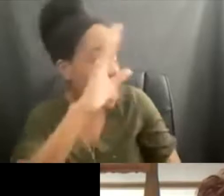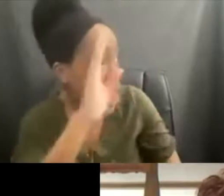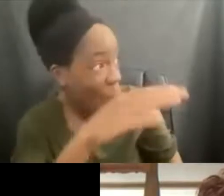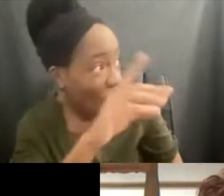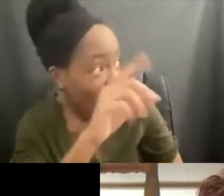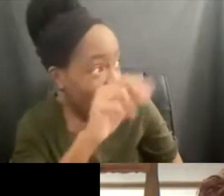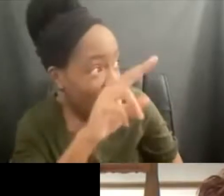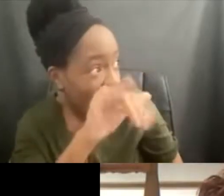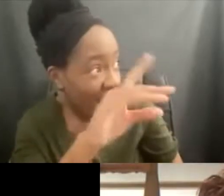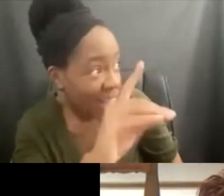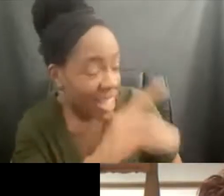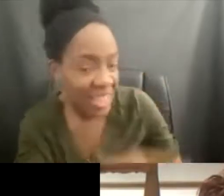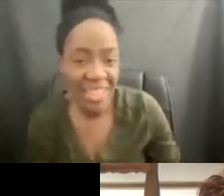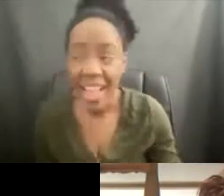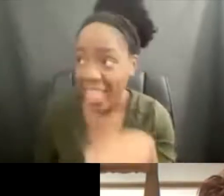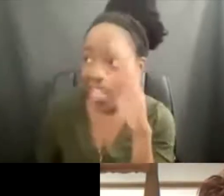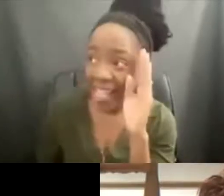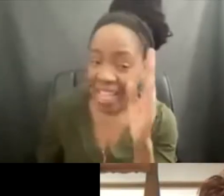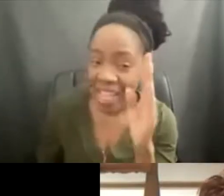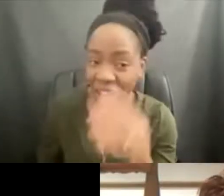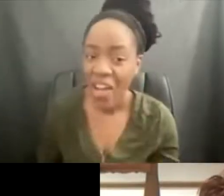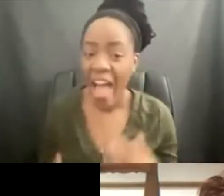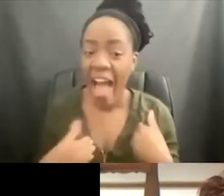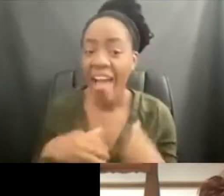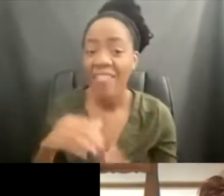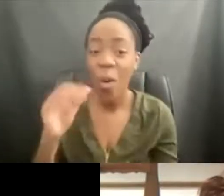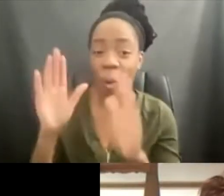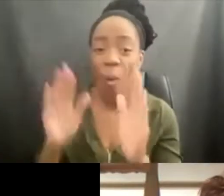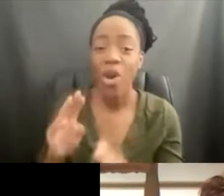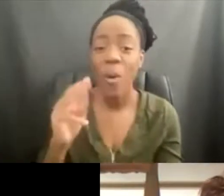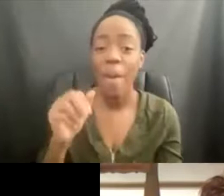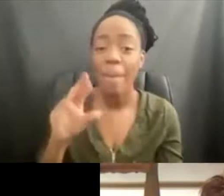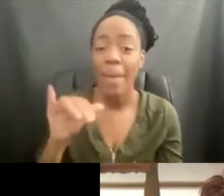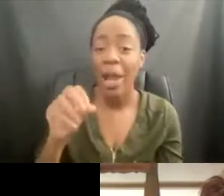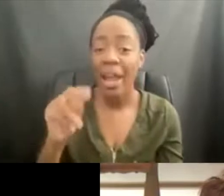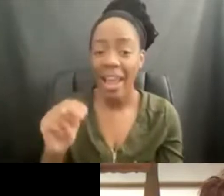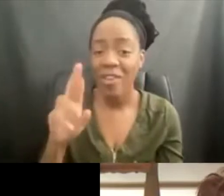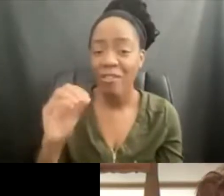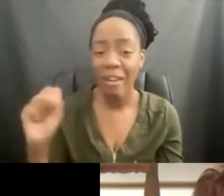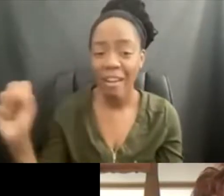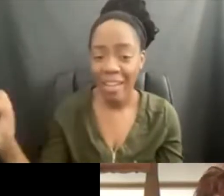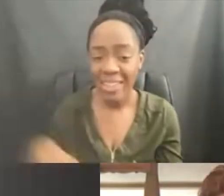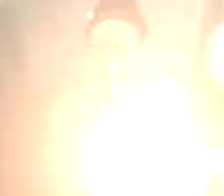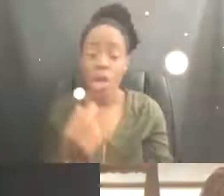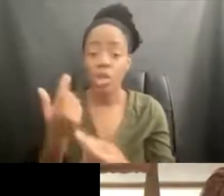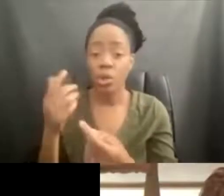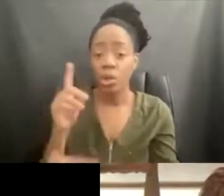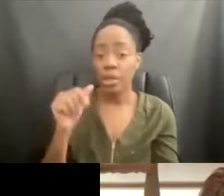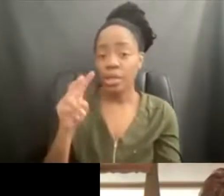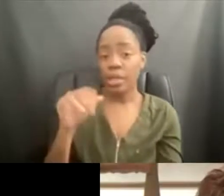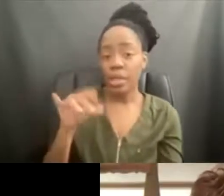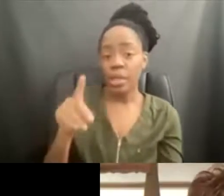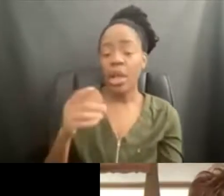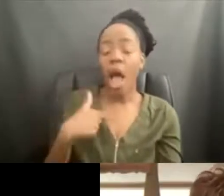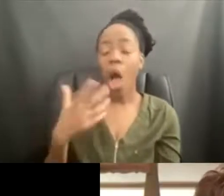Hello. We have the wonderful Marion here today, Marion Ross. Hello. Hello, hello. In regards to,